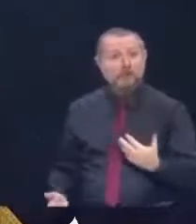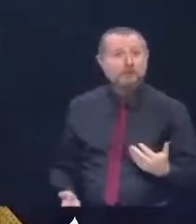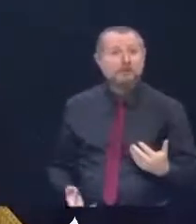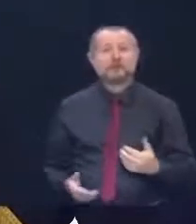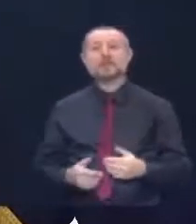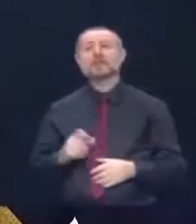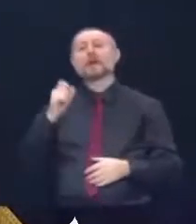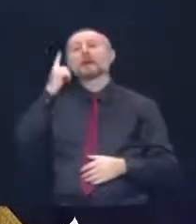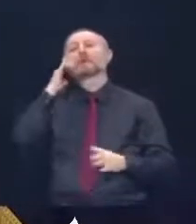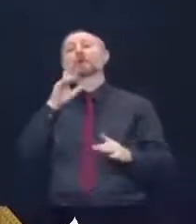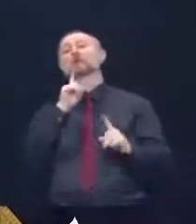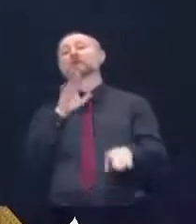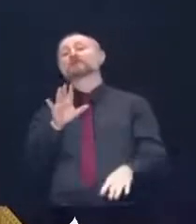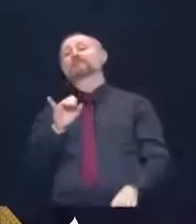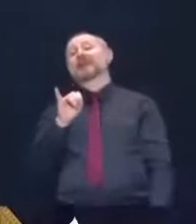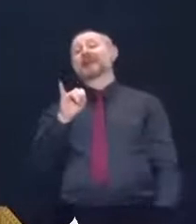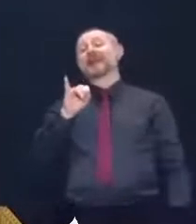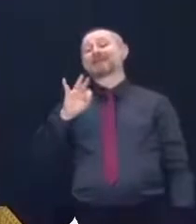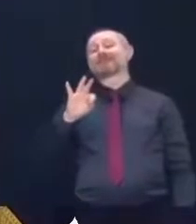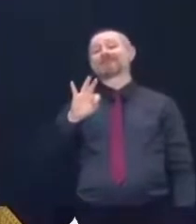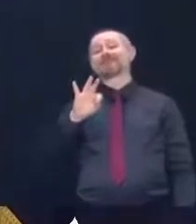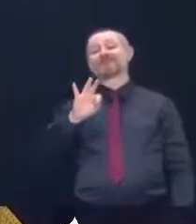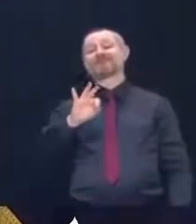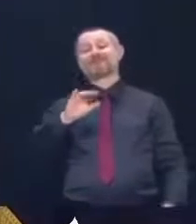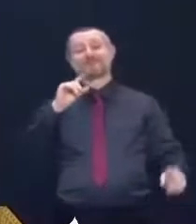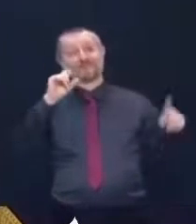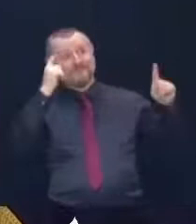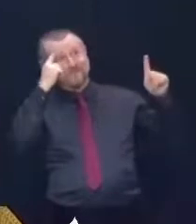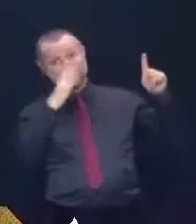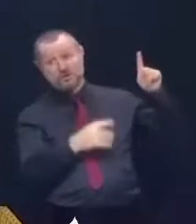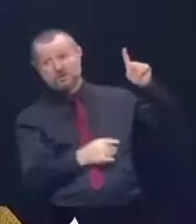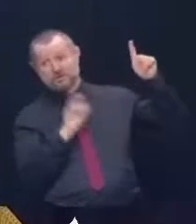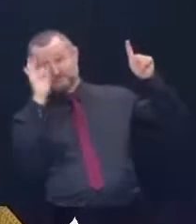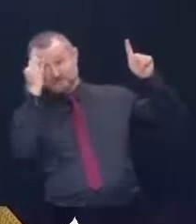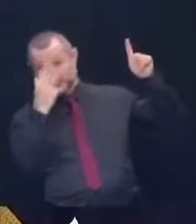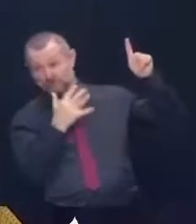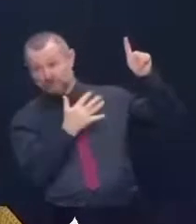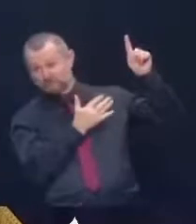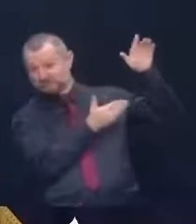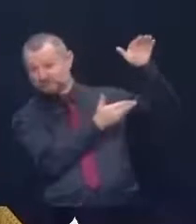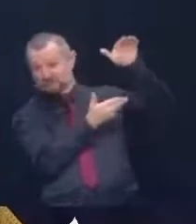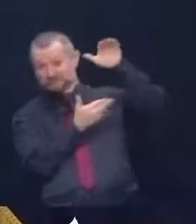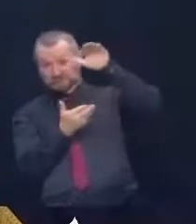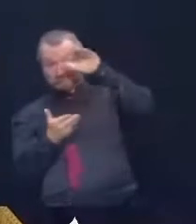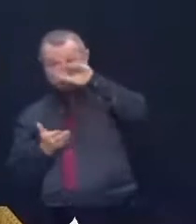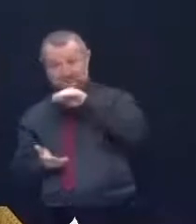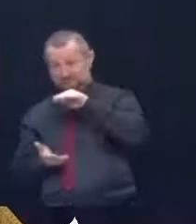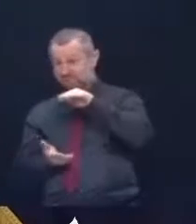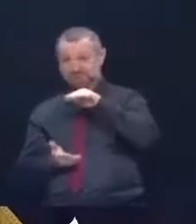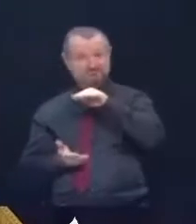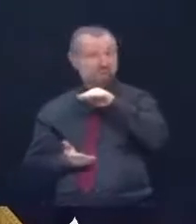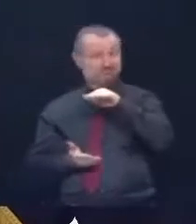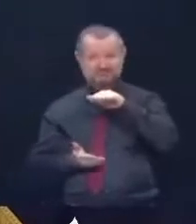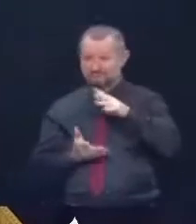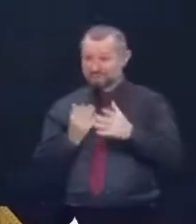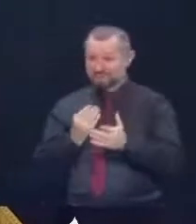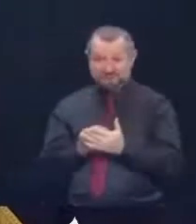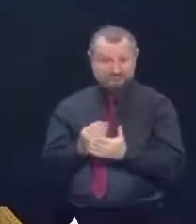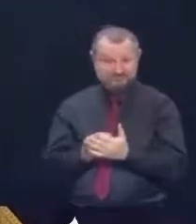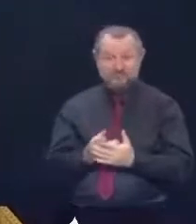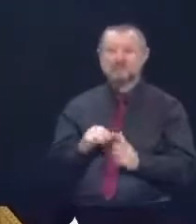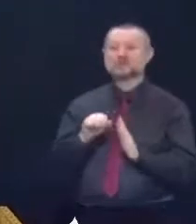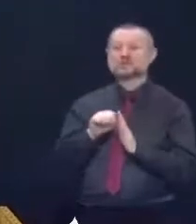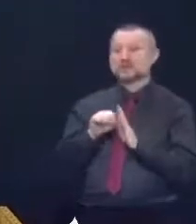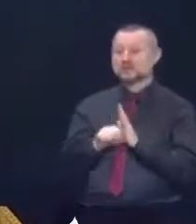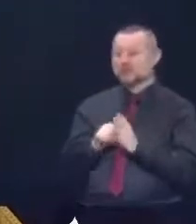If the federal government does not provide relief, state and local aid,